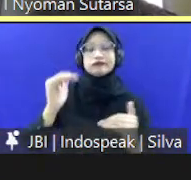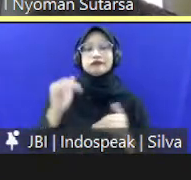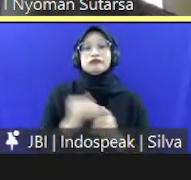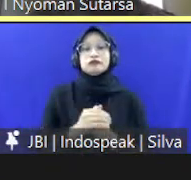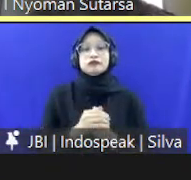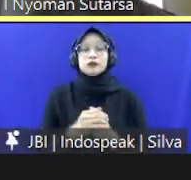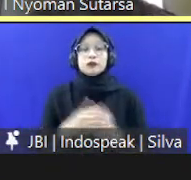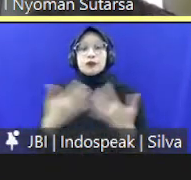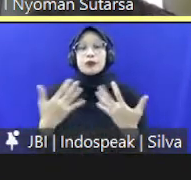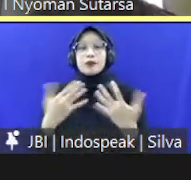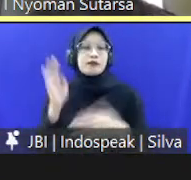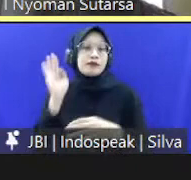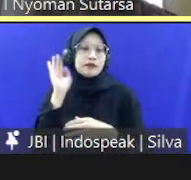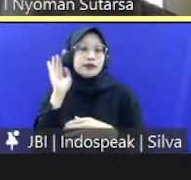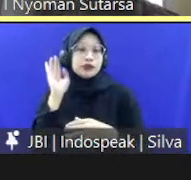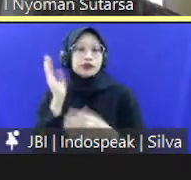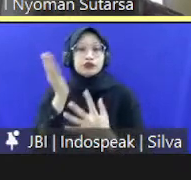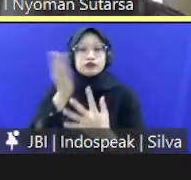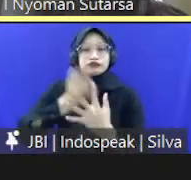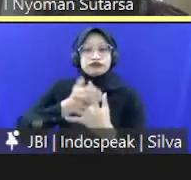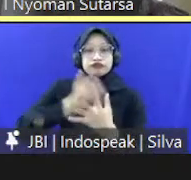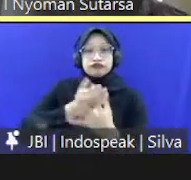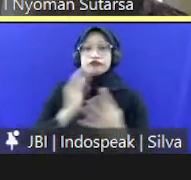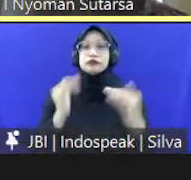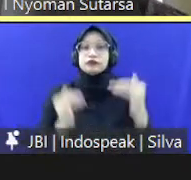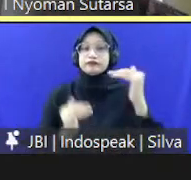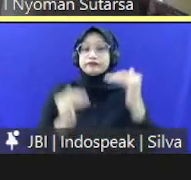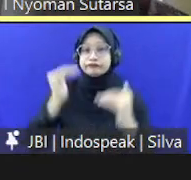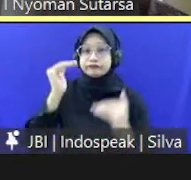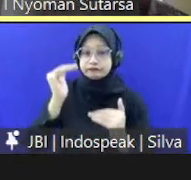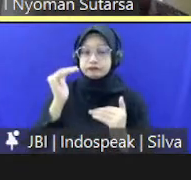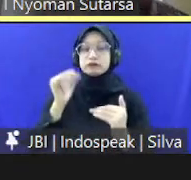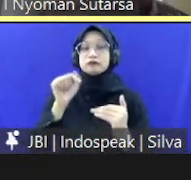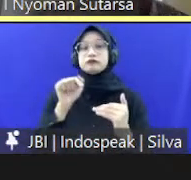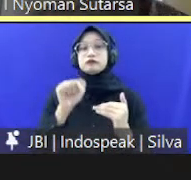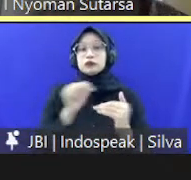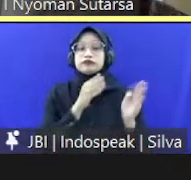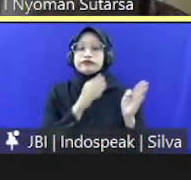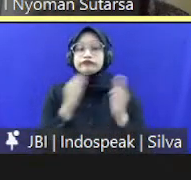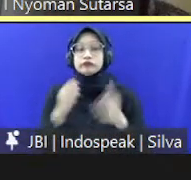health inequities from the intersectional perspective.